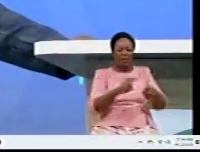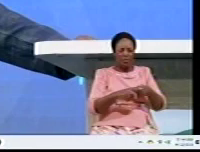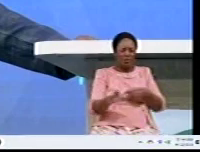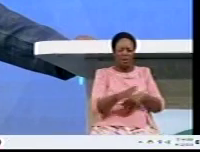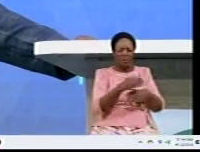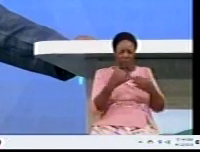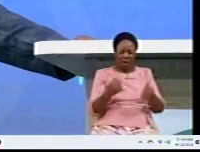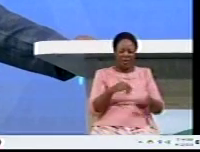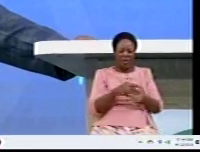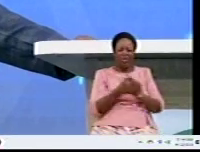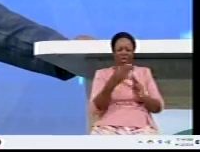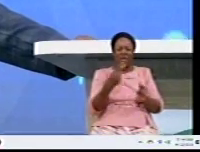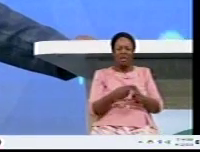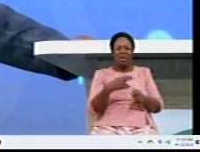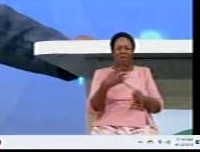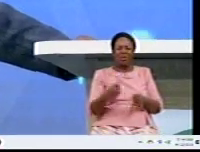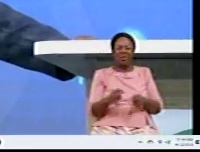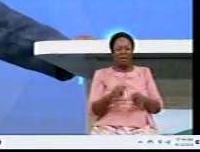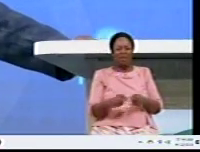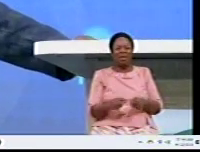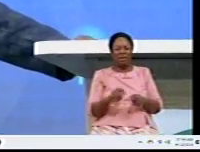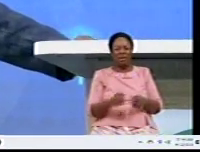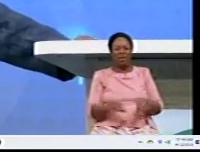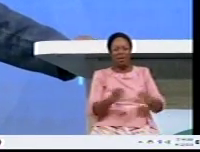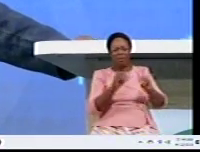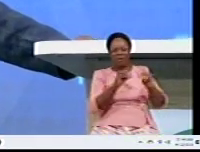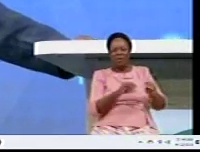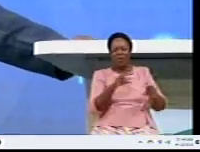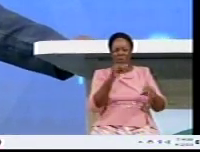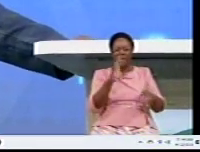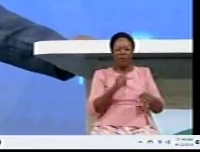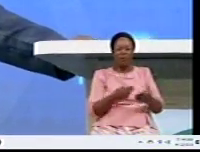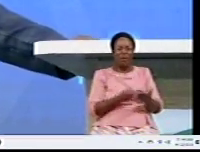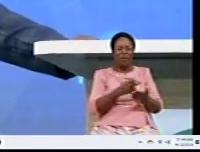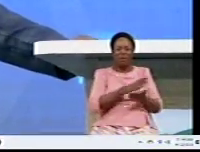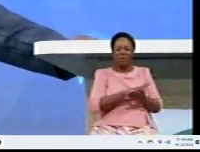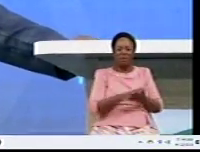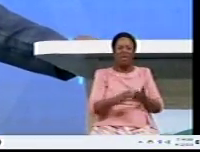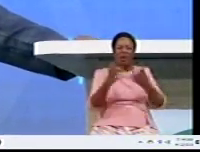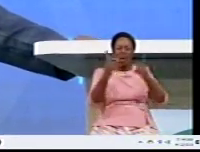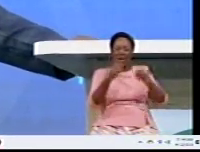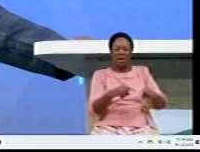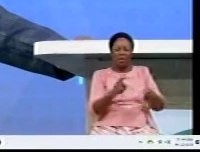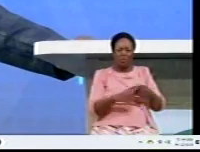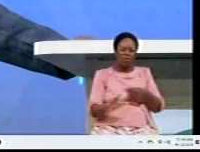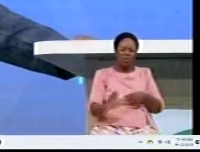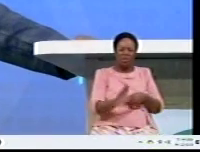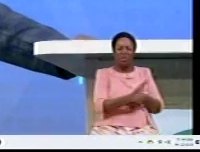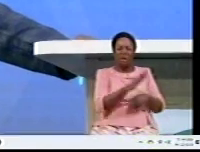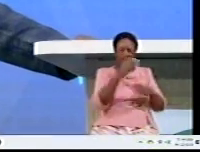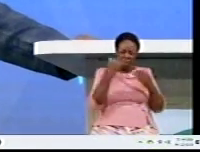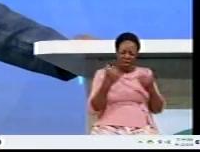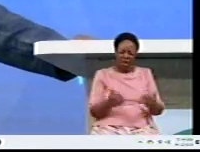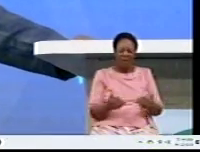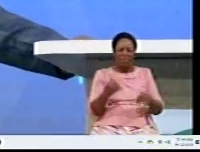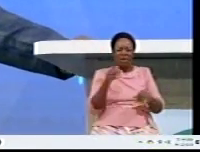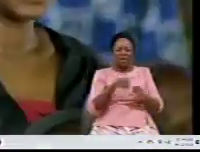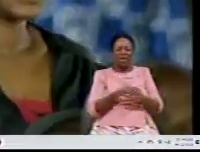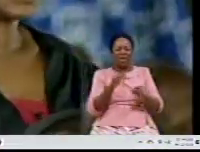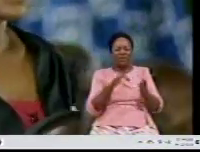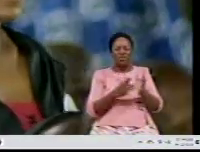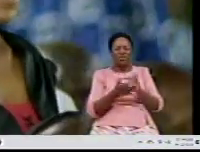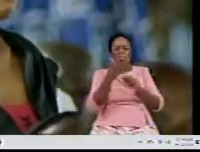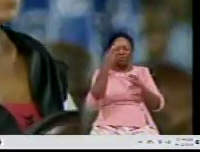The imputation of your righteousness come to them now in